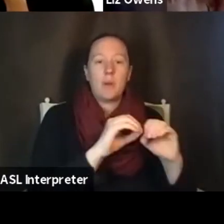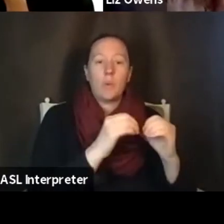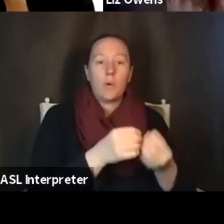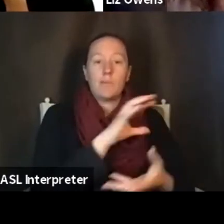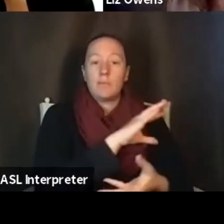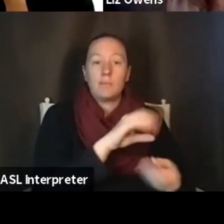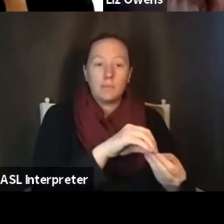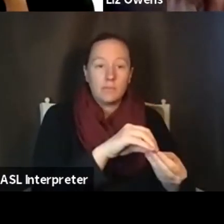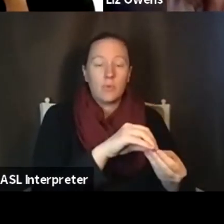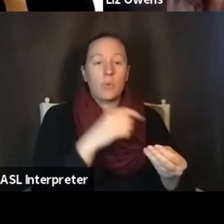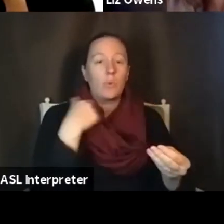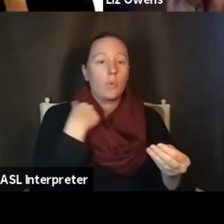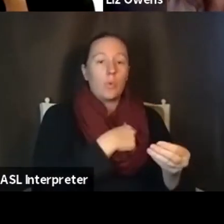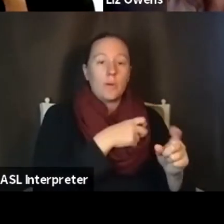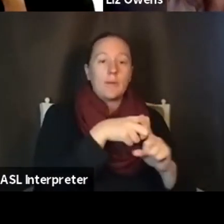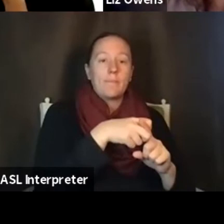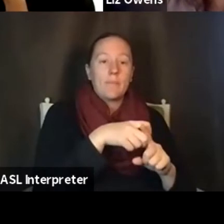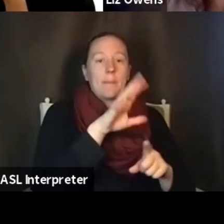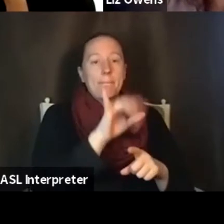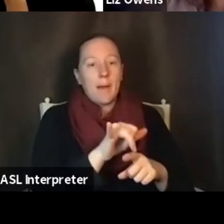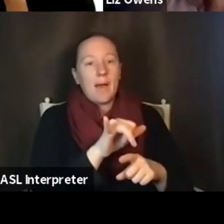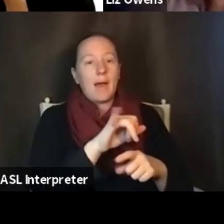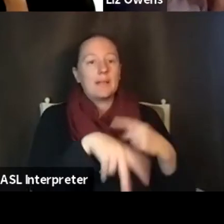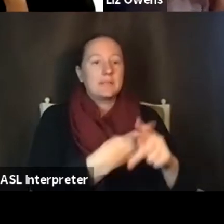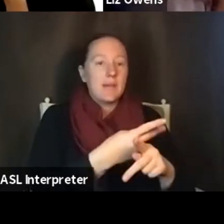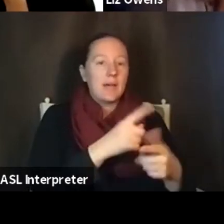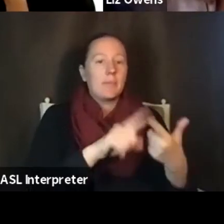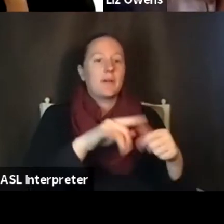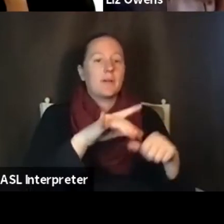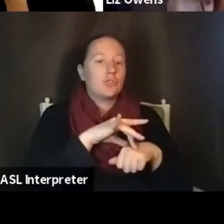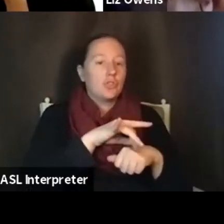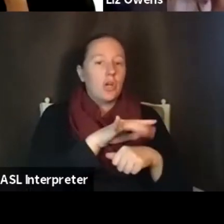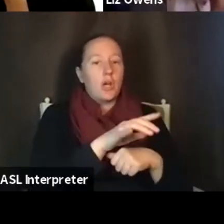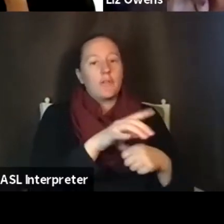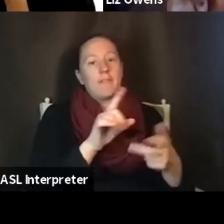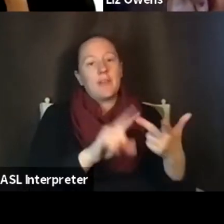we talk to by type, by geography, by population.